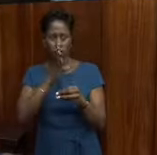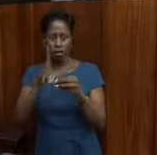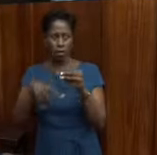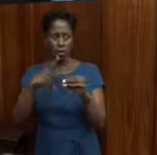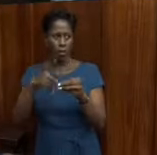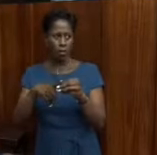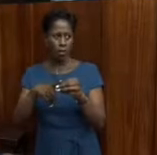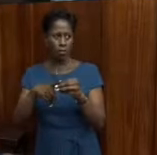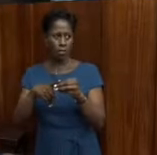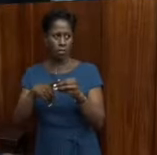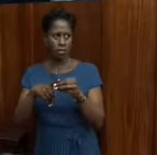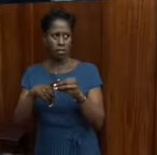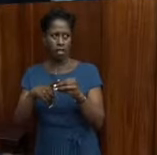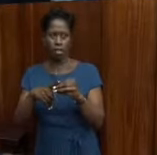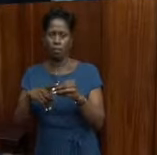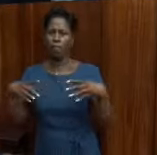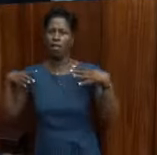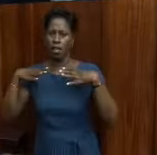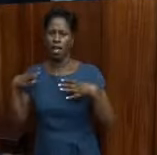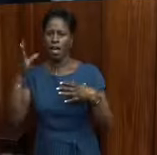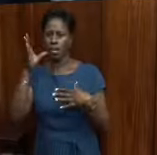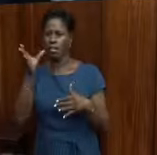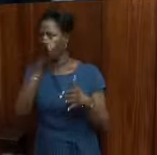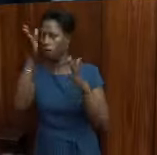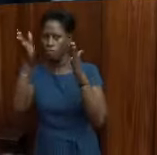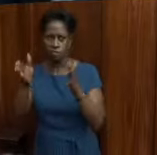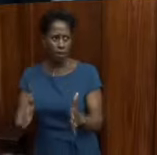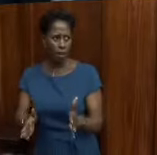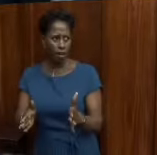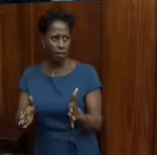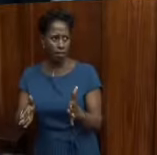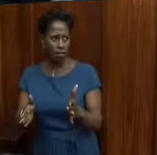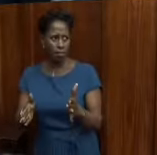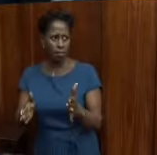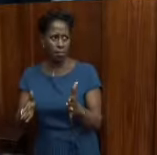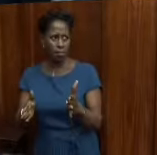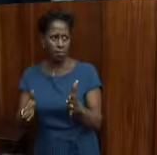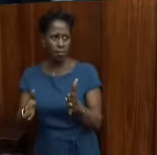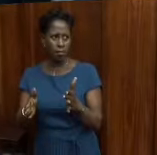over $20 million Boshesu meat processing plants.